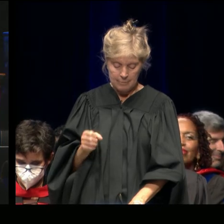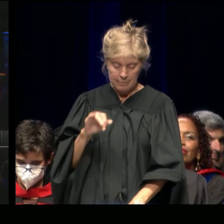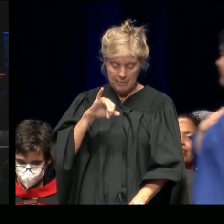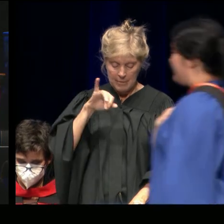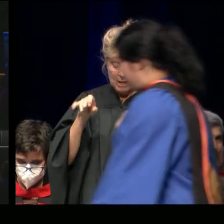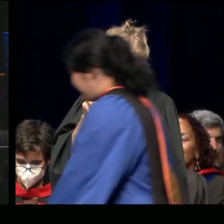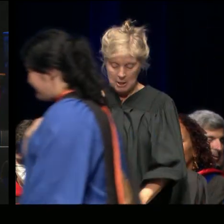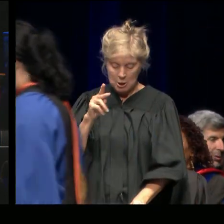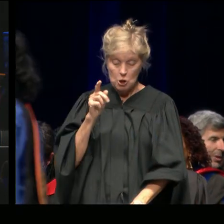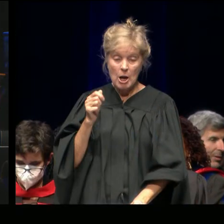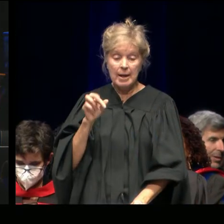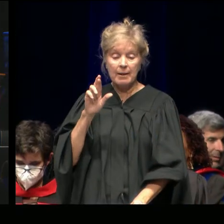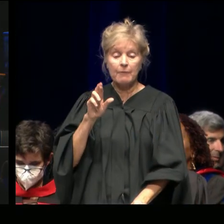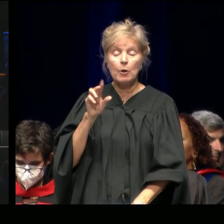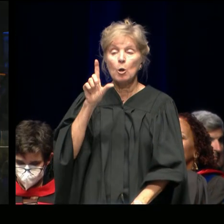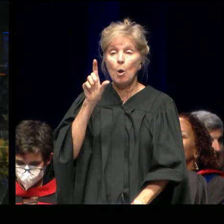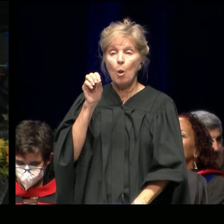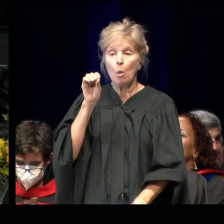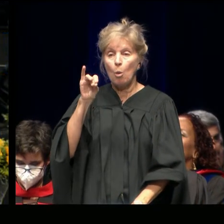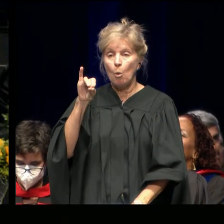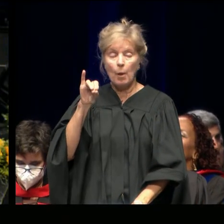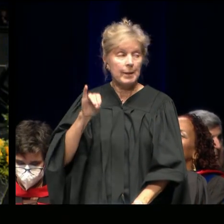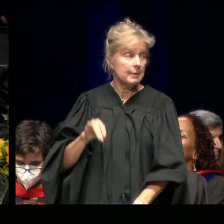Jennifer Loy.